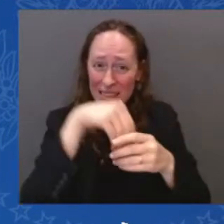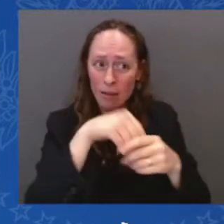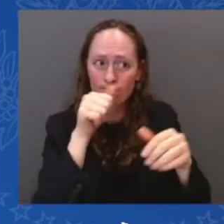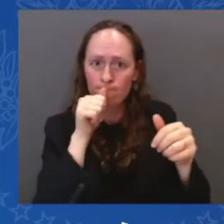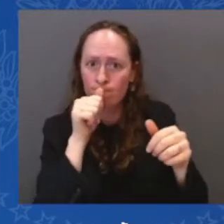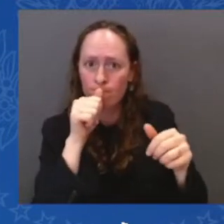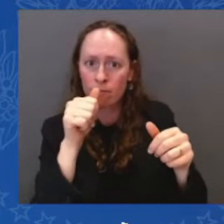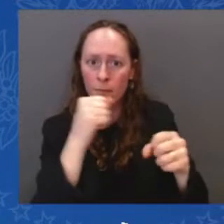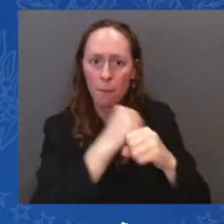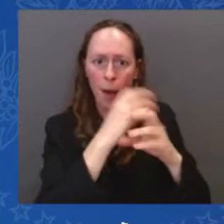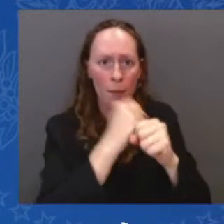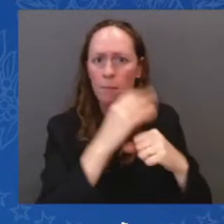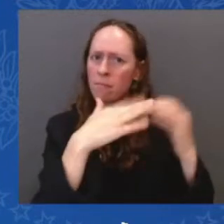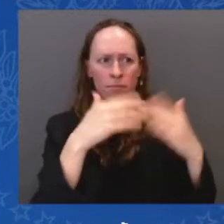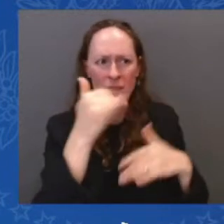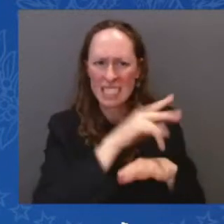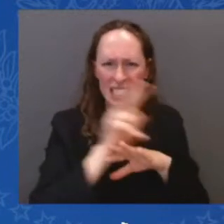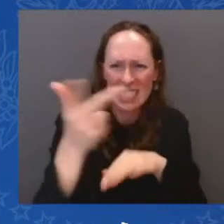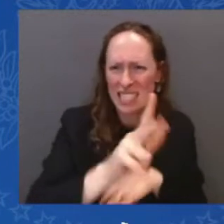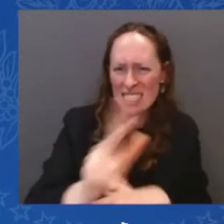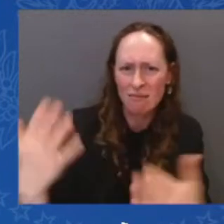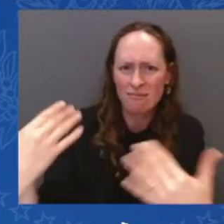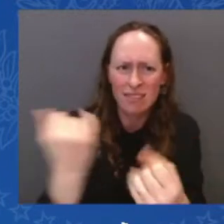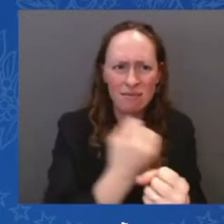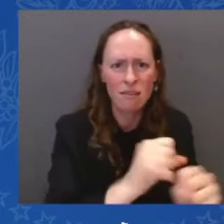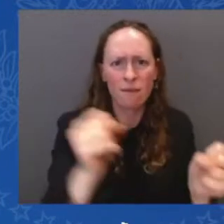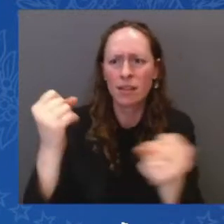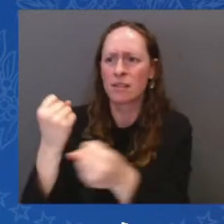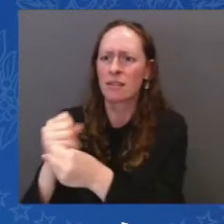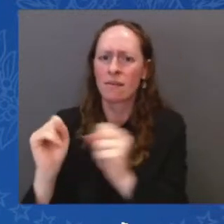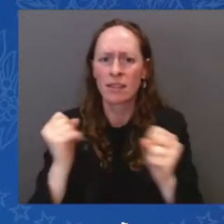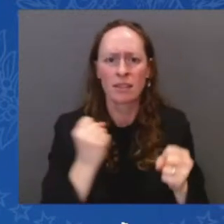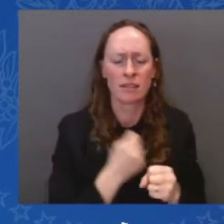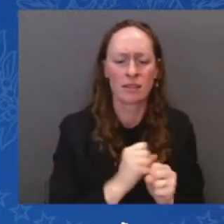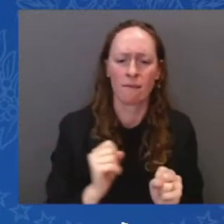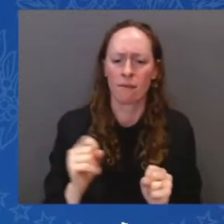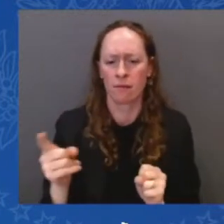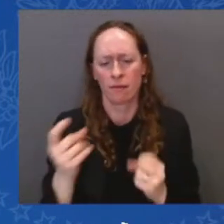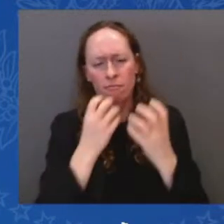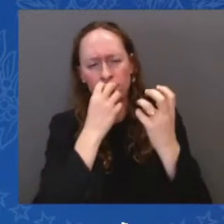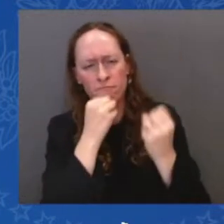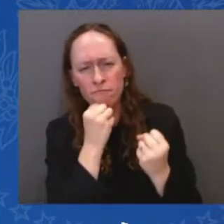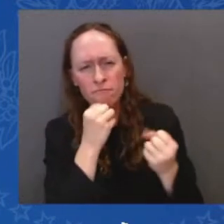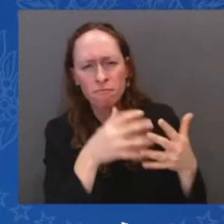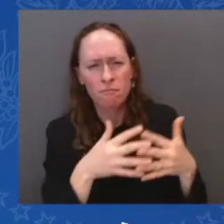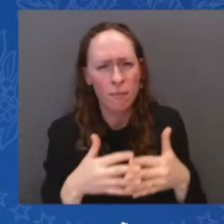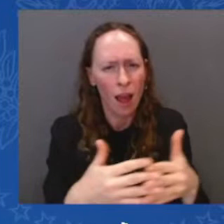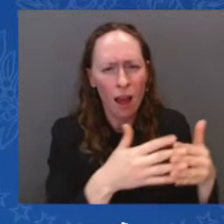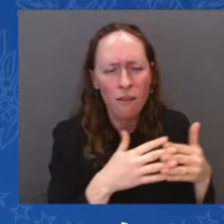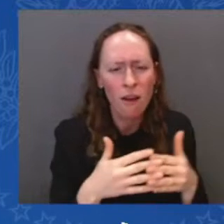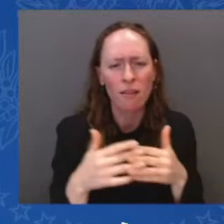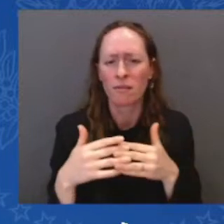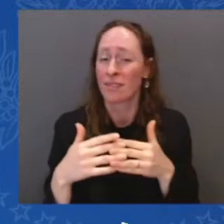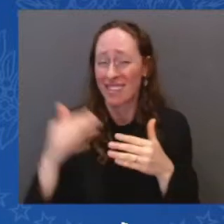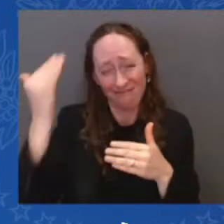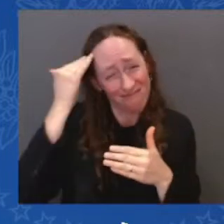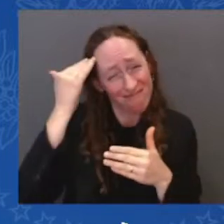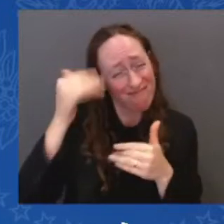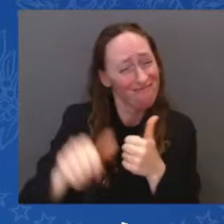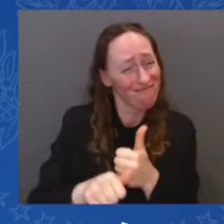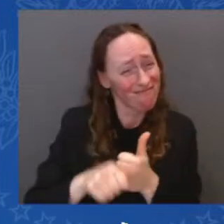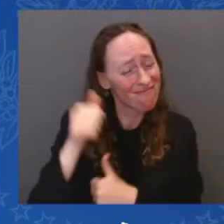duty, unflinching in the face of danger, and unwavering in the service for the country. And Holly